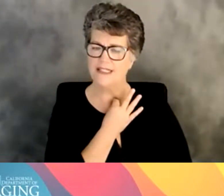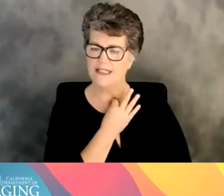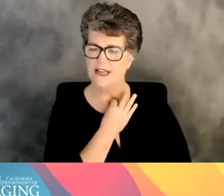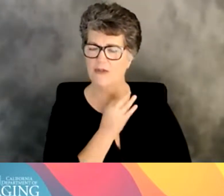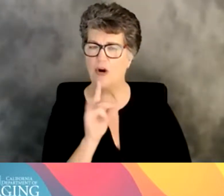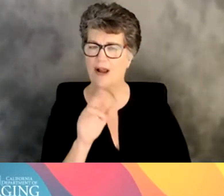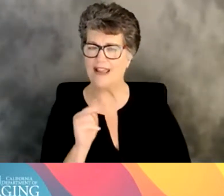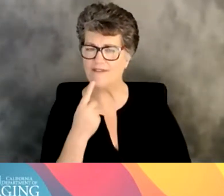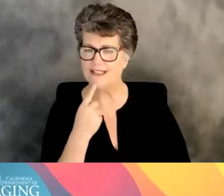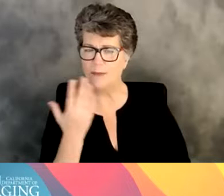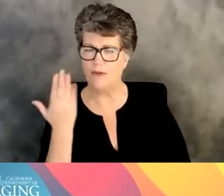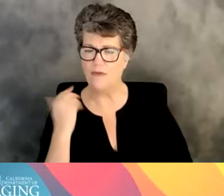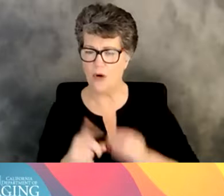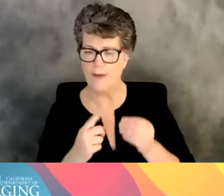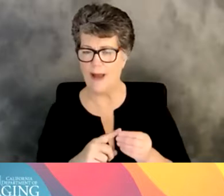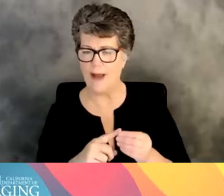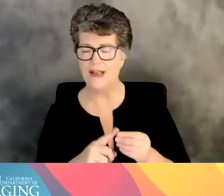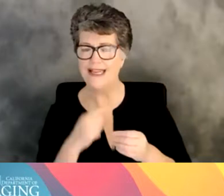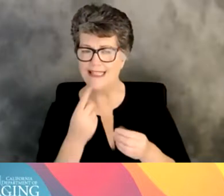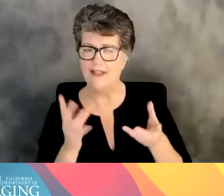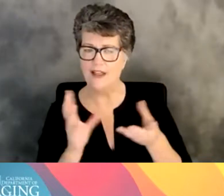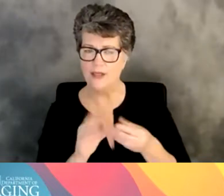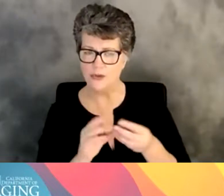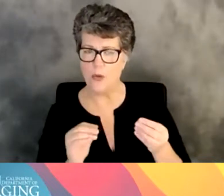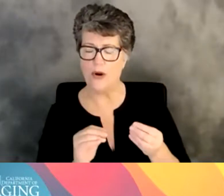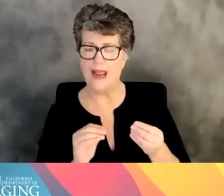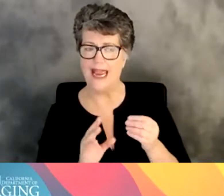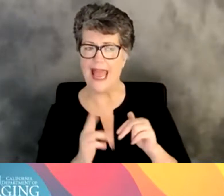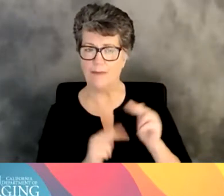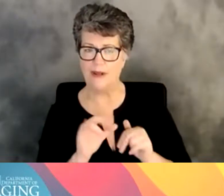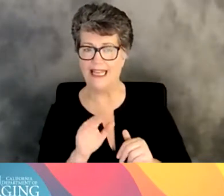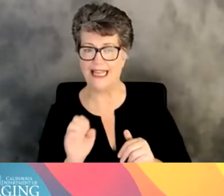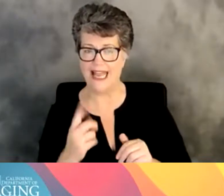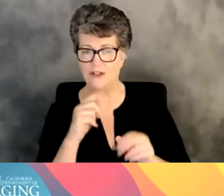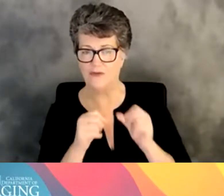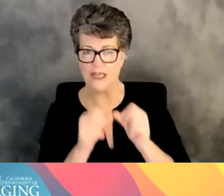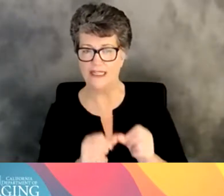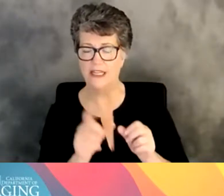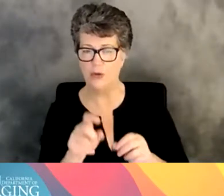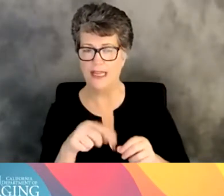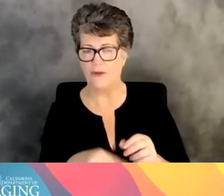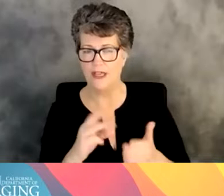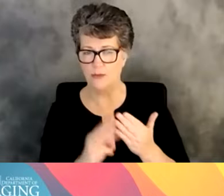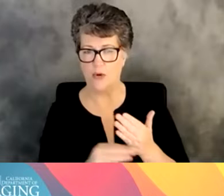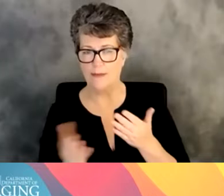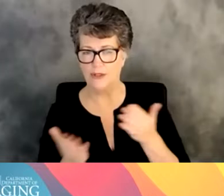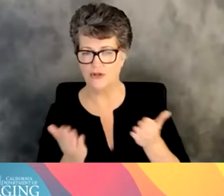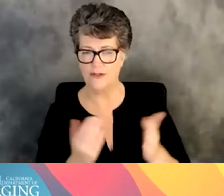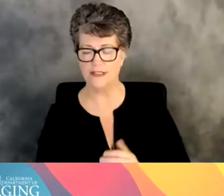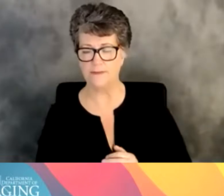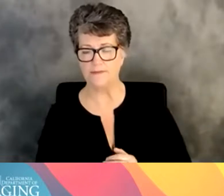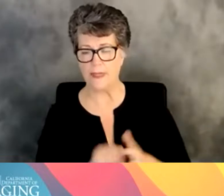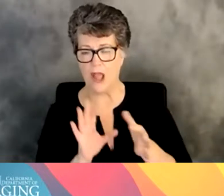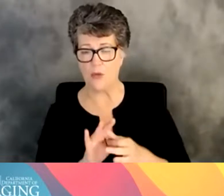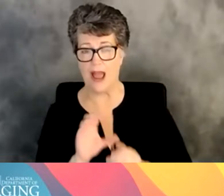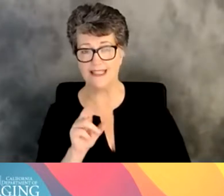said earlier about telling our story and building the case for the continued need for these programs and services around